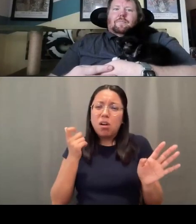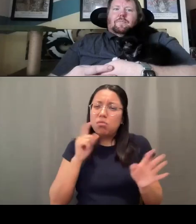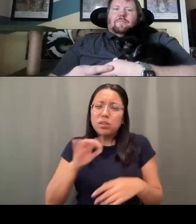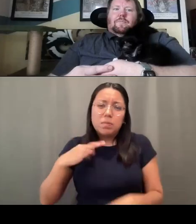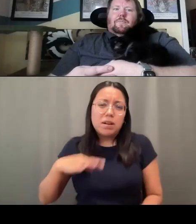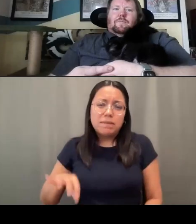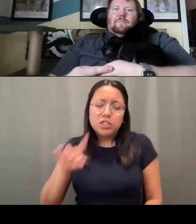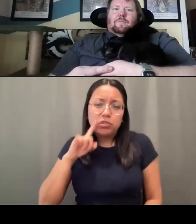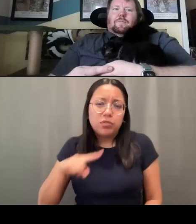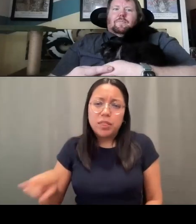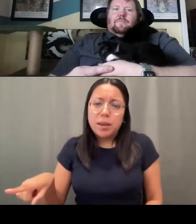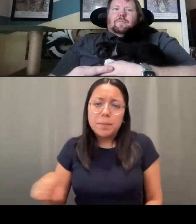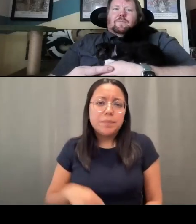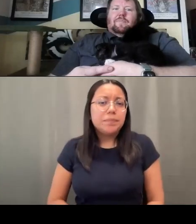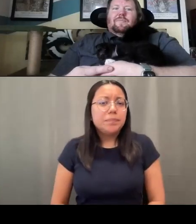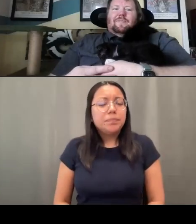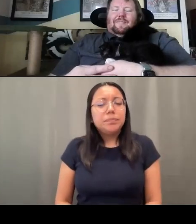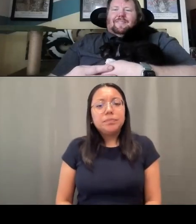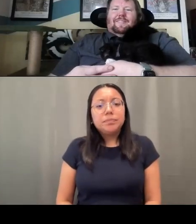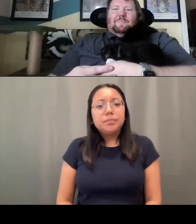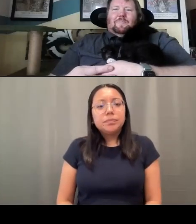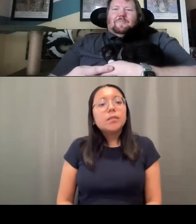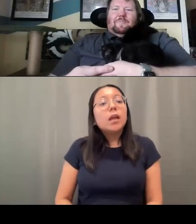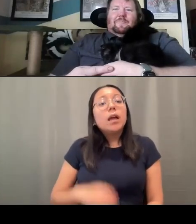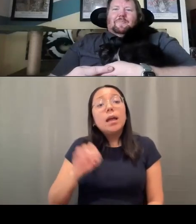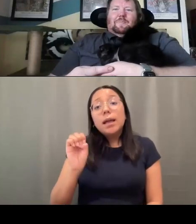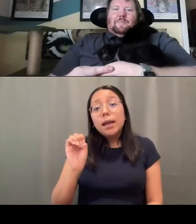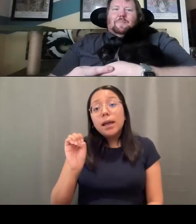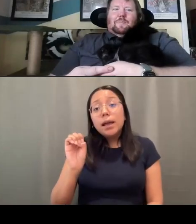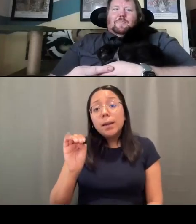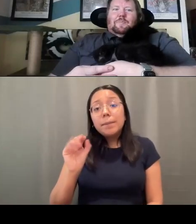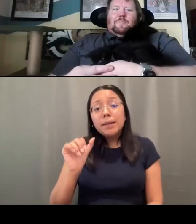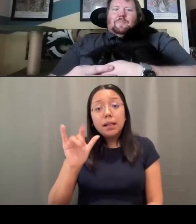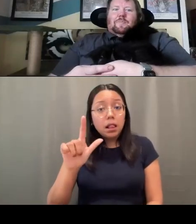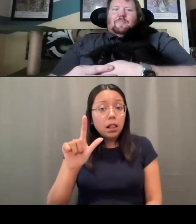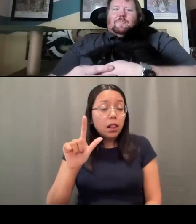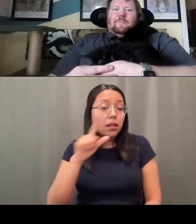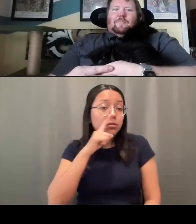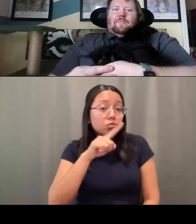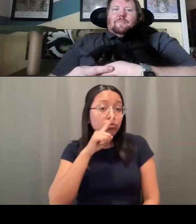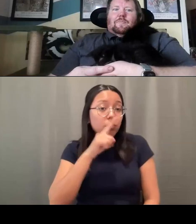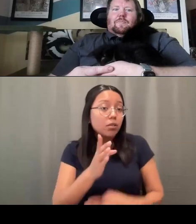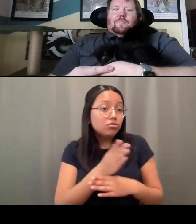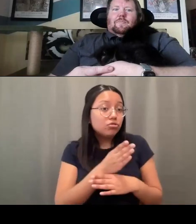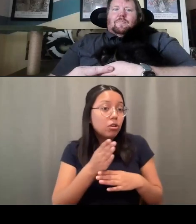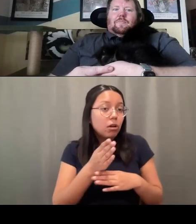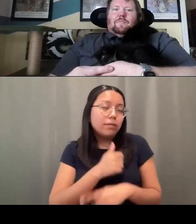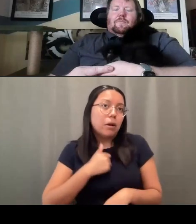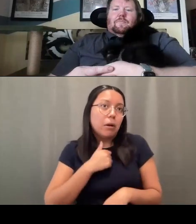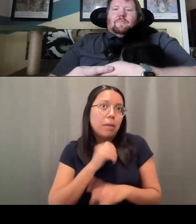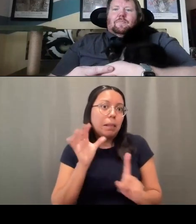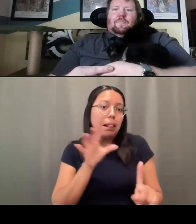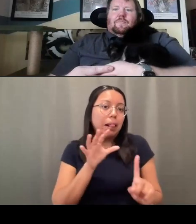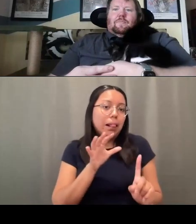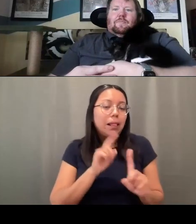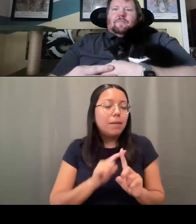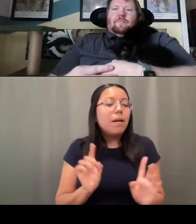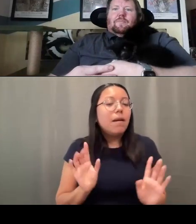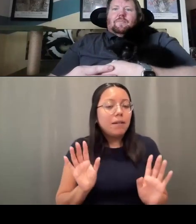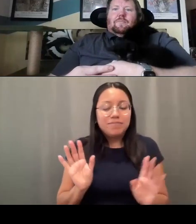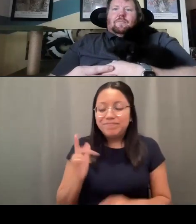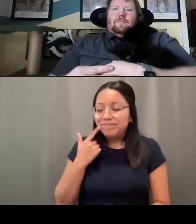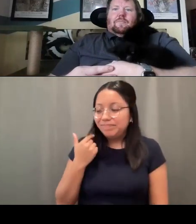you could share, I'm putting you on the spot now. What if somebody had a really strong visceral response